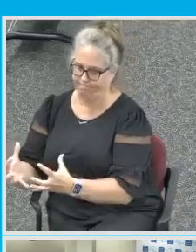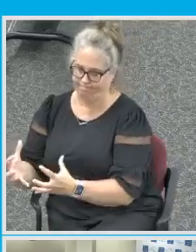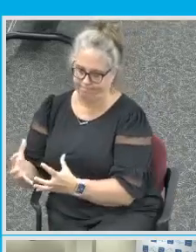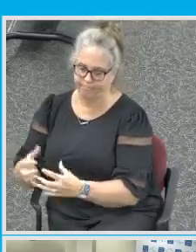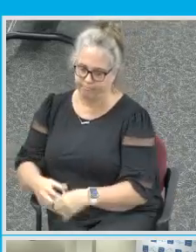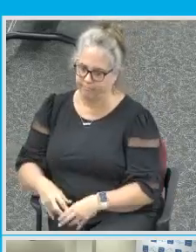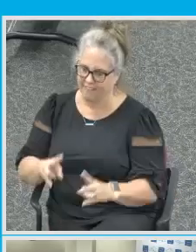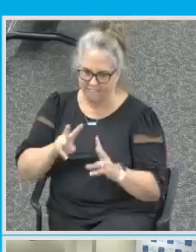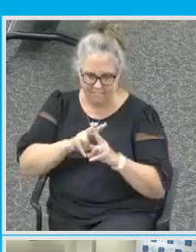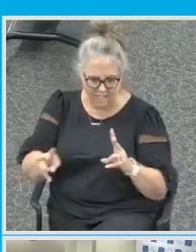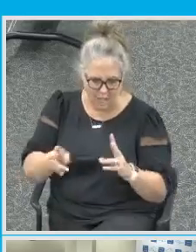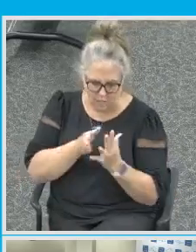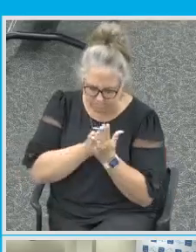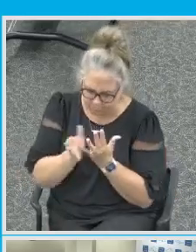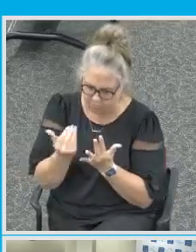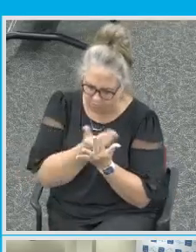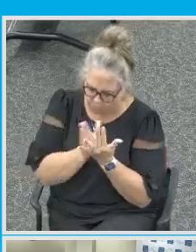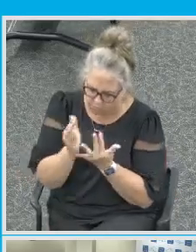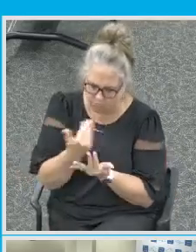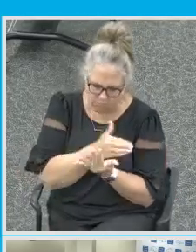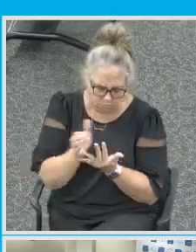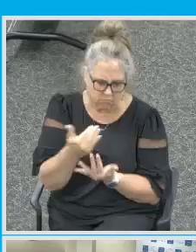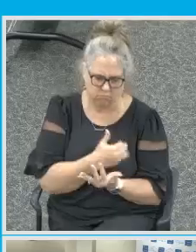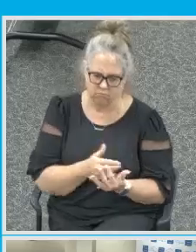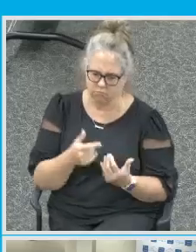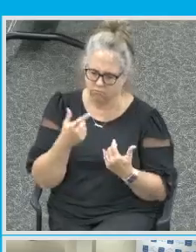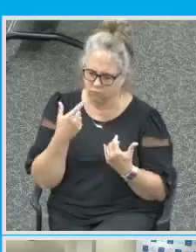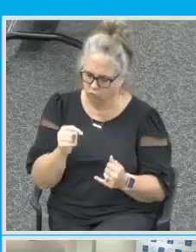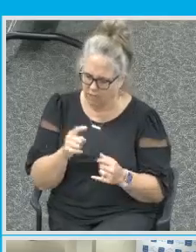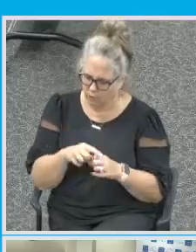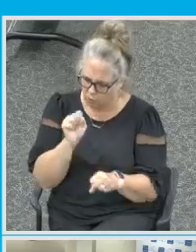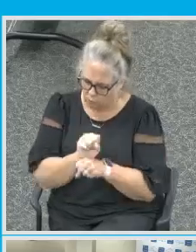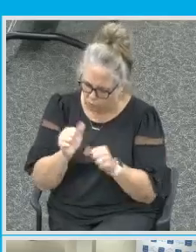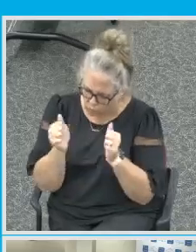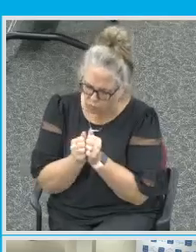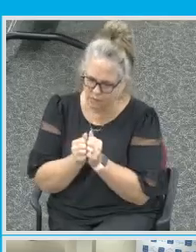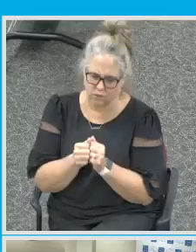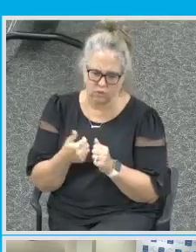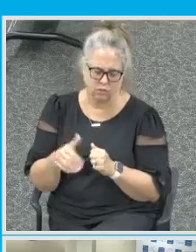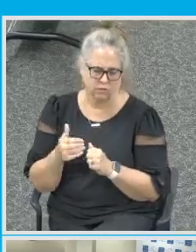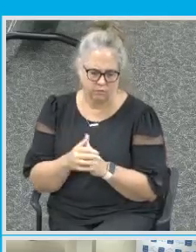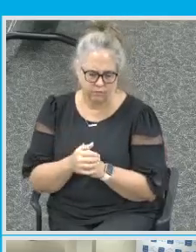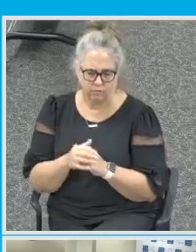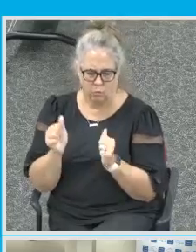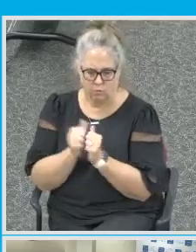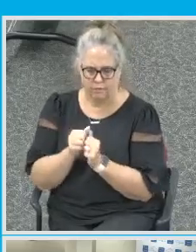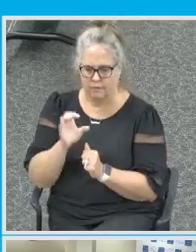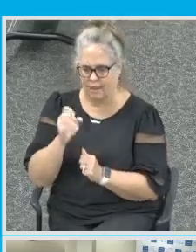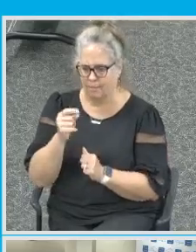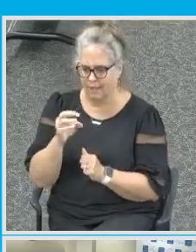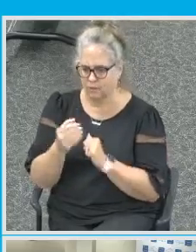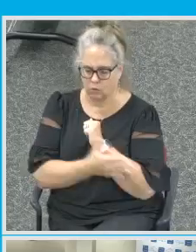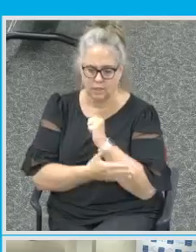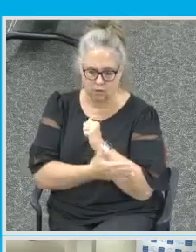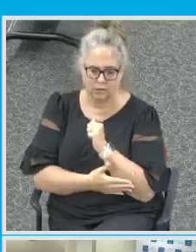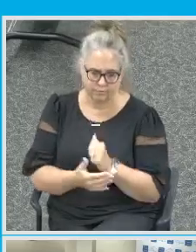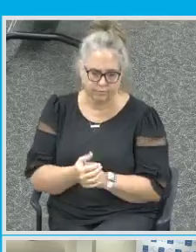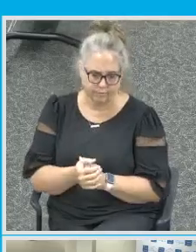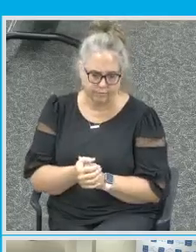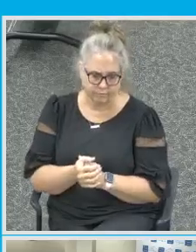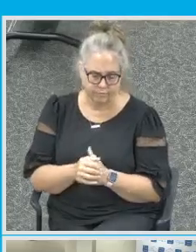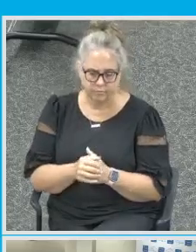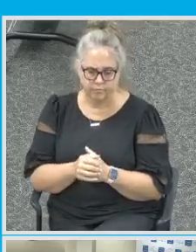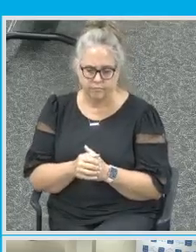suicide prevention efforts, including the Suicide Prevention Collaborative of El Paso County, an alliance of organizations and community leaders